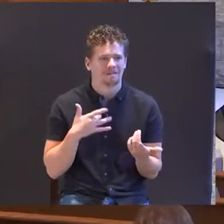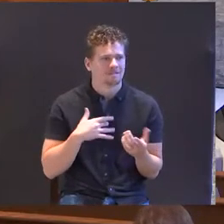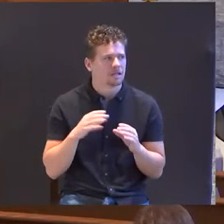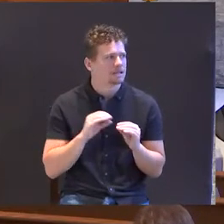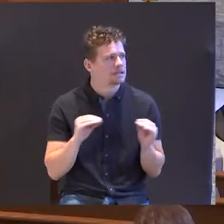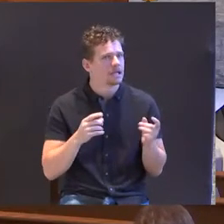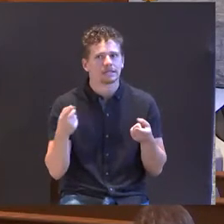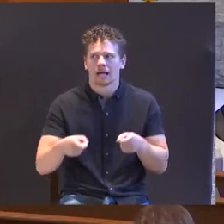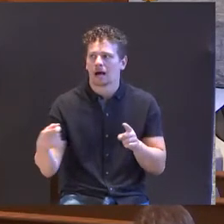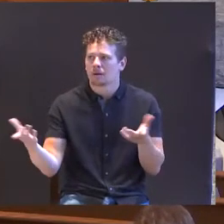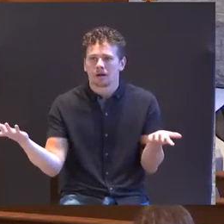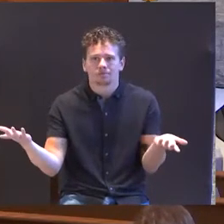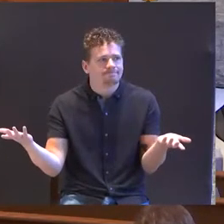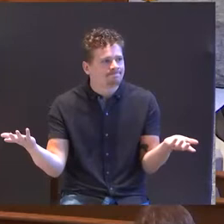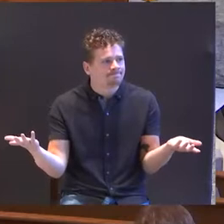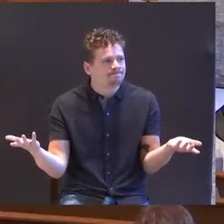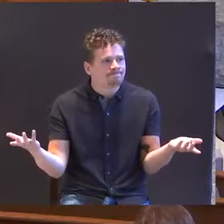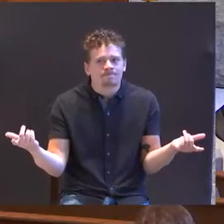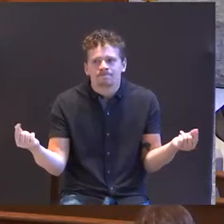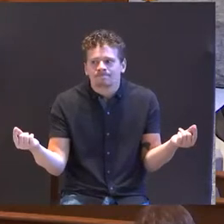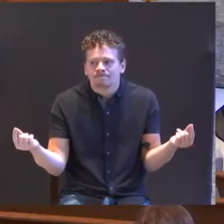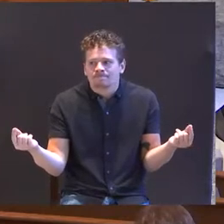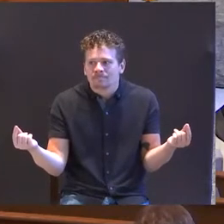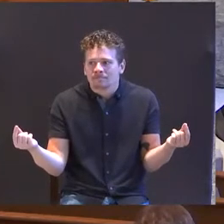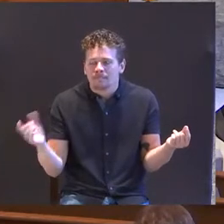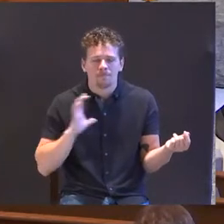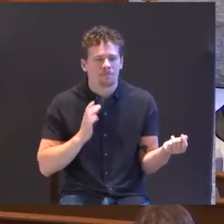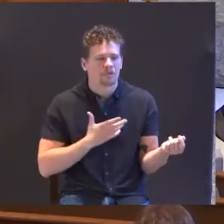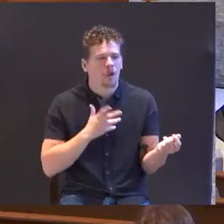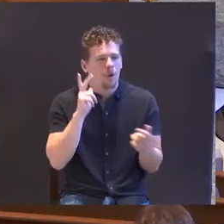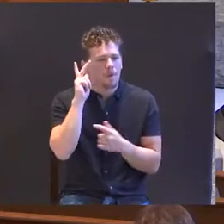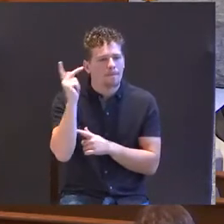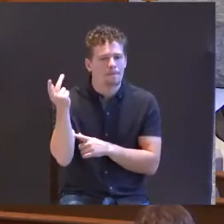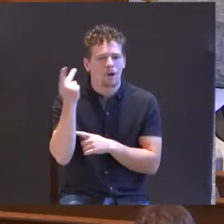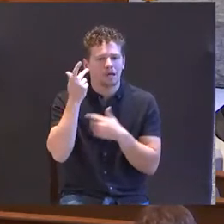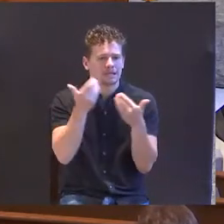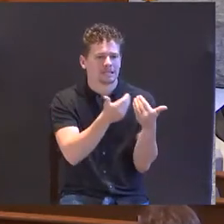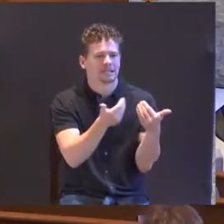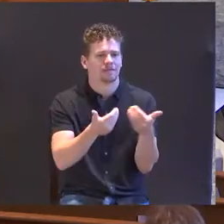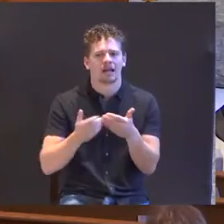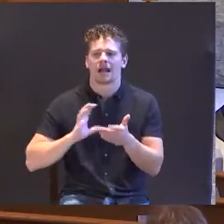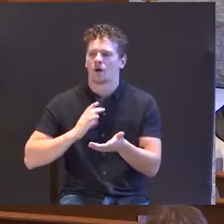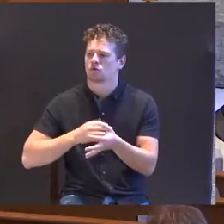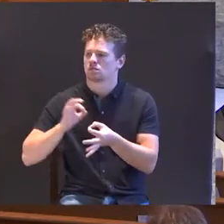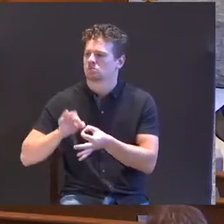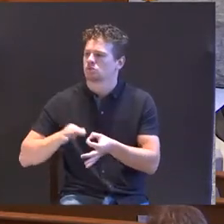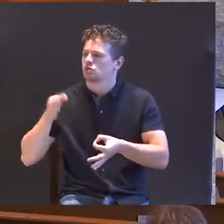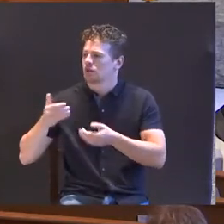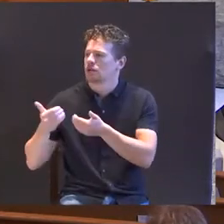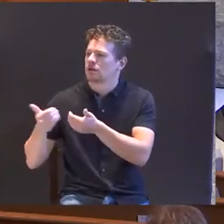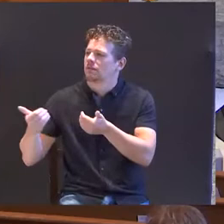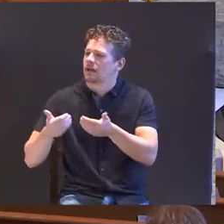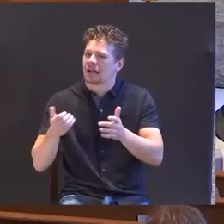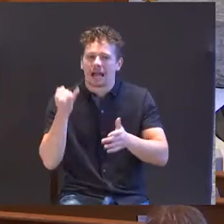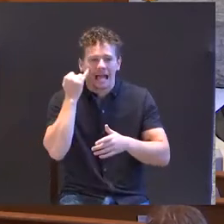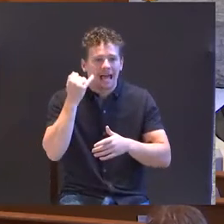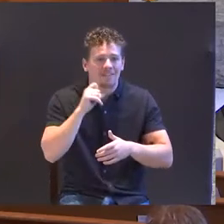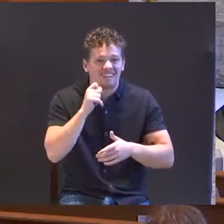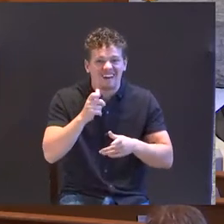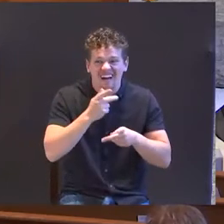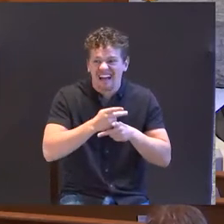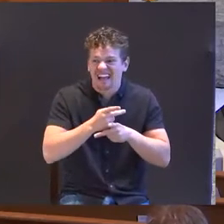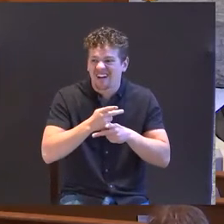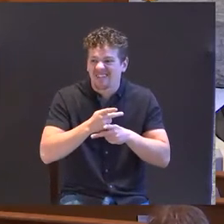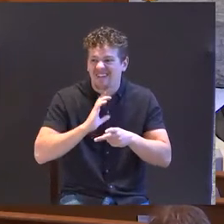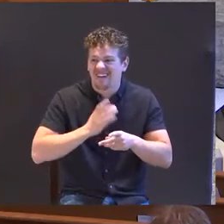happening?" Our politics are divided. Our spirituality seems to be divided. If we're not careful, our families are